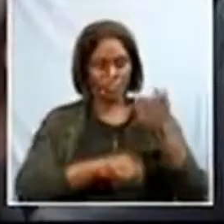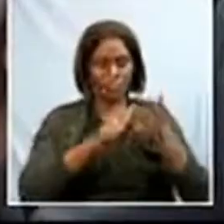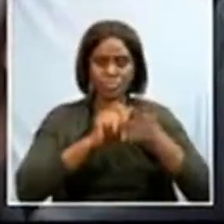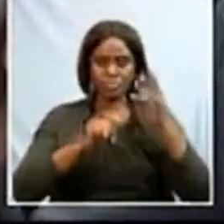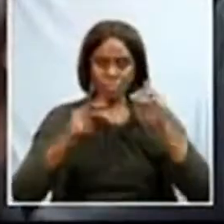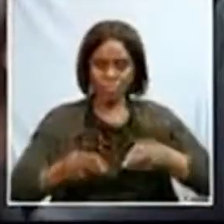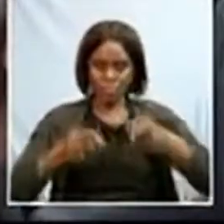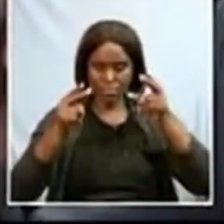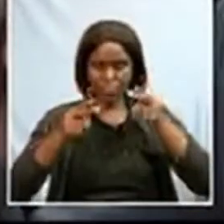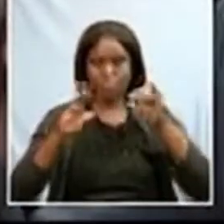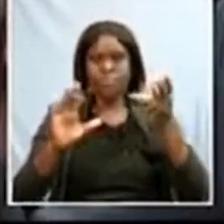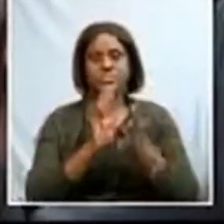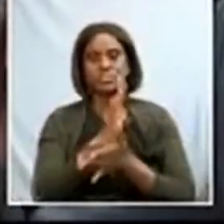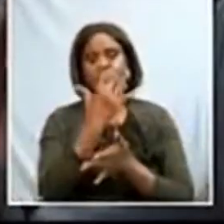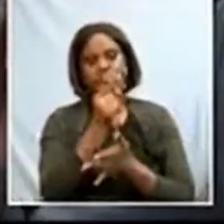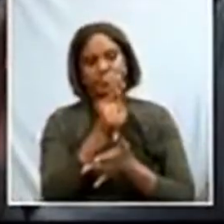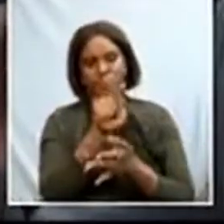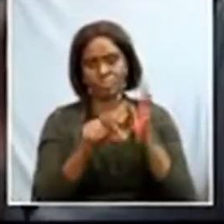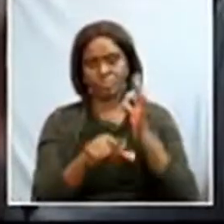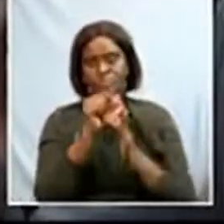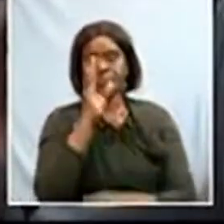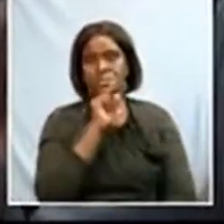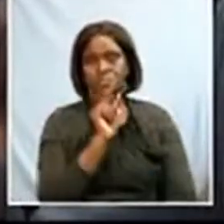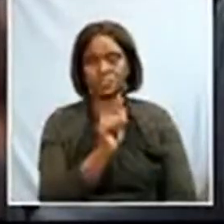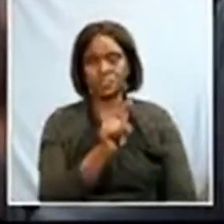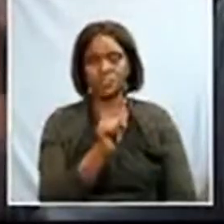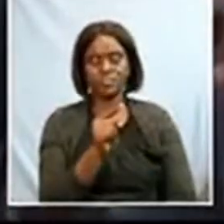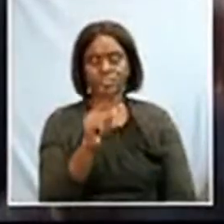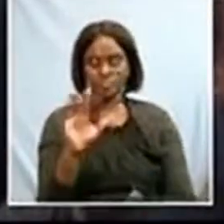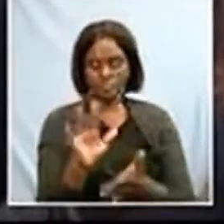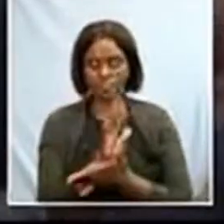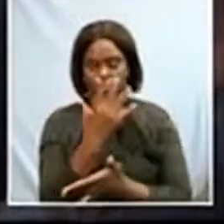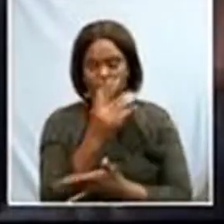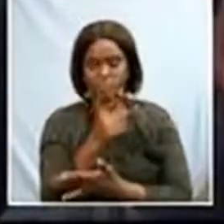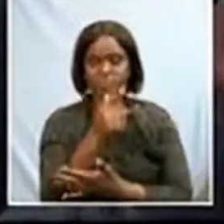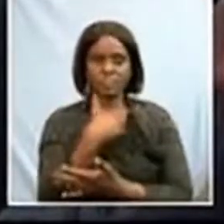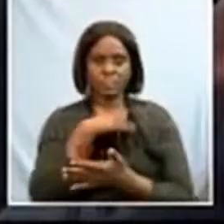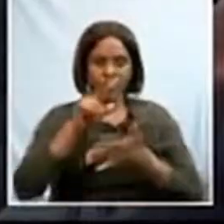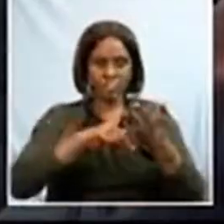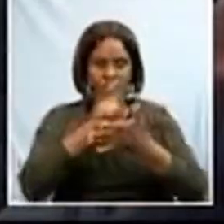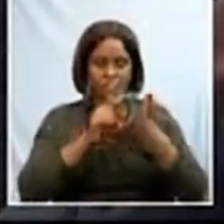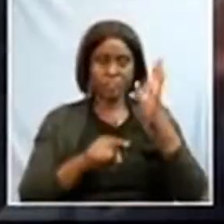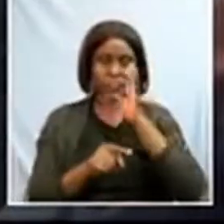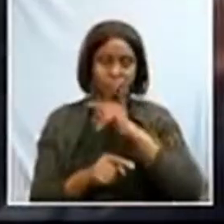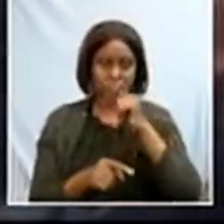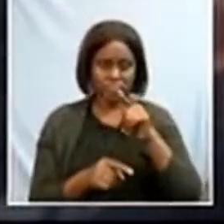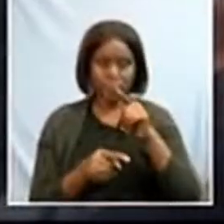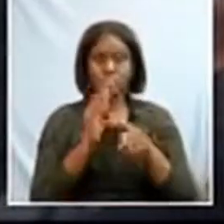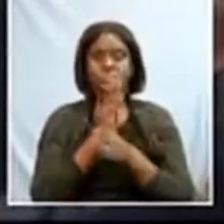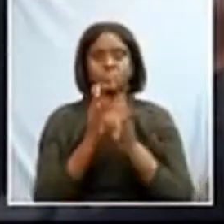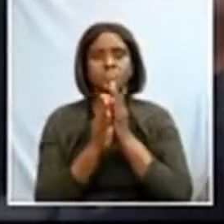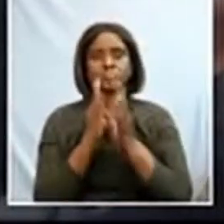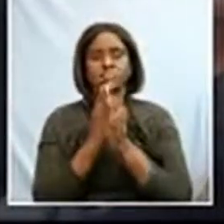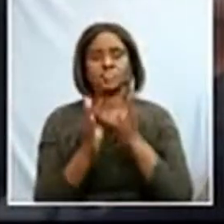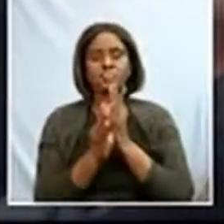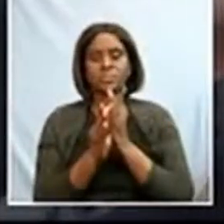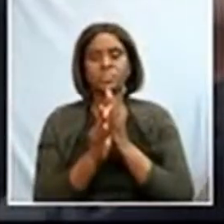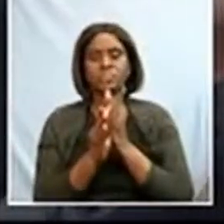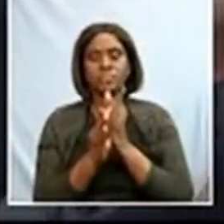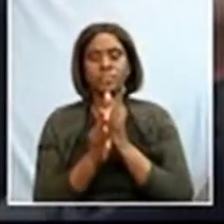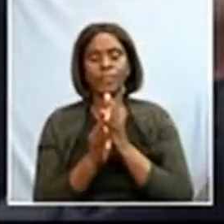escalation. On page 5, you find that on page 5, you have terminated this contract